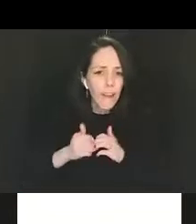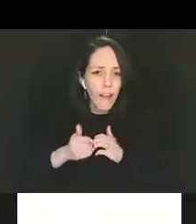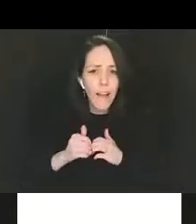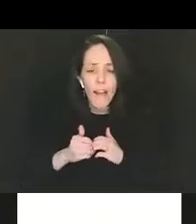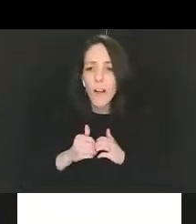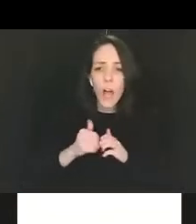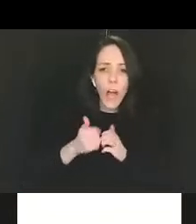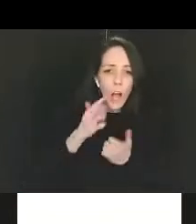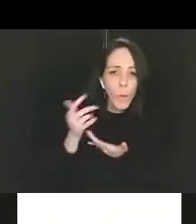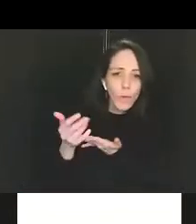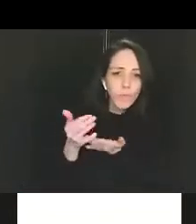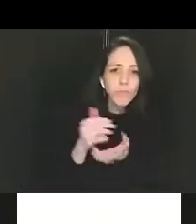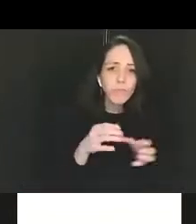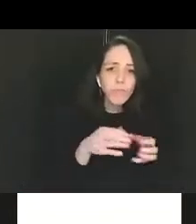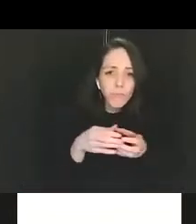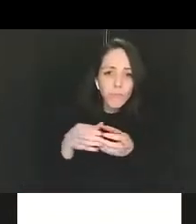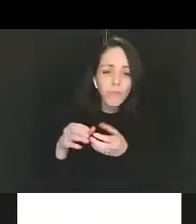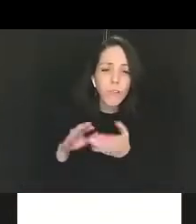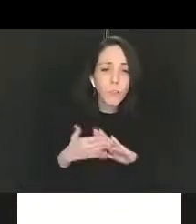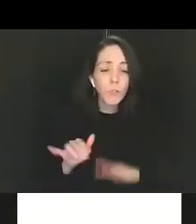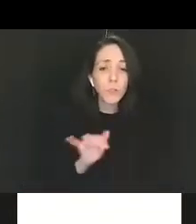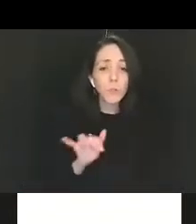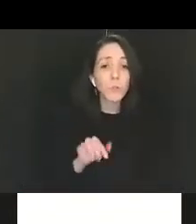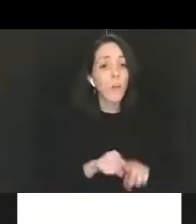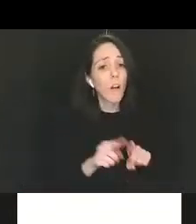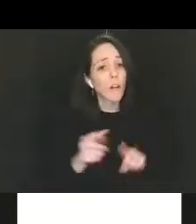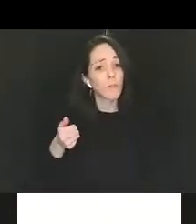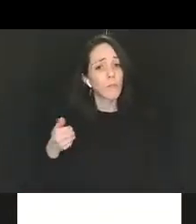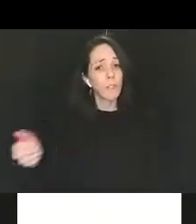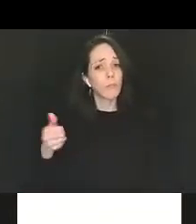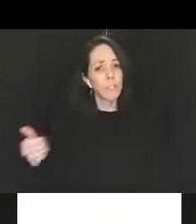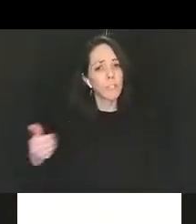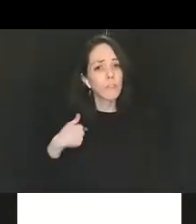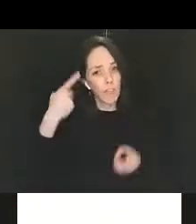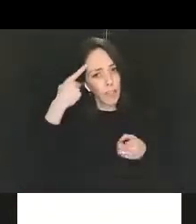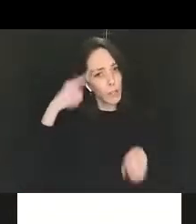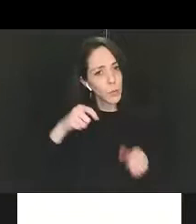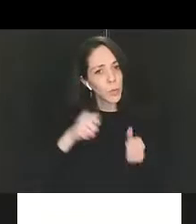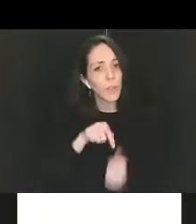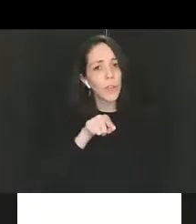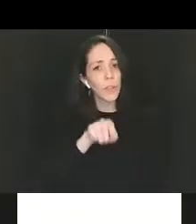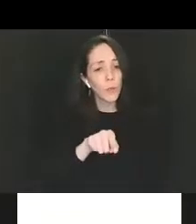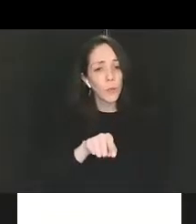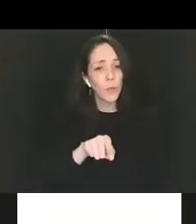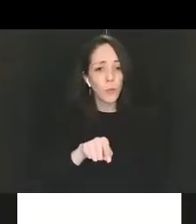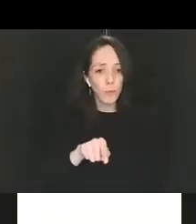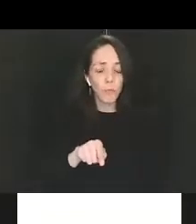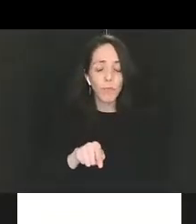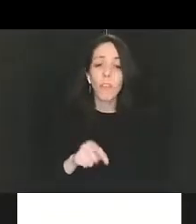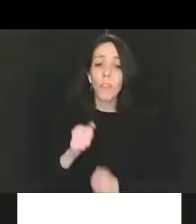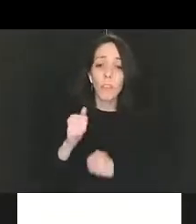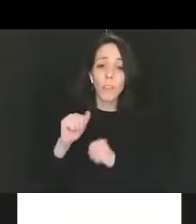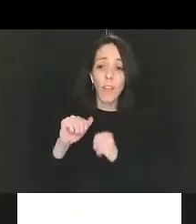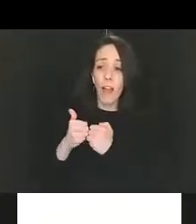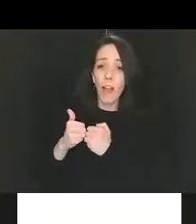we cluster communities. And then the transportation, I agree with you. I think the infrastructure is very important.